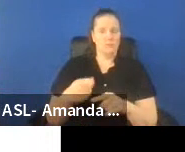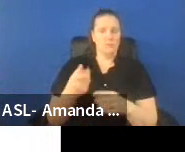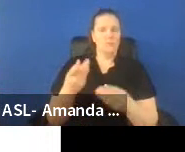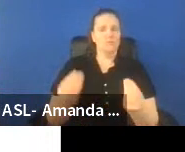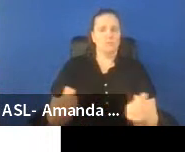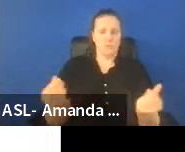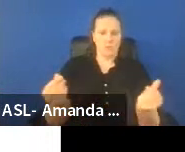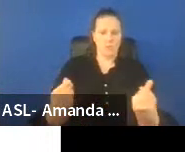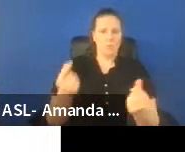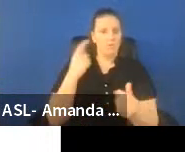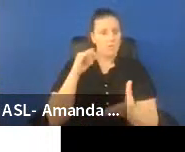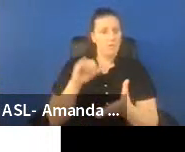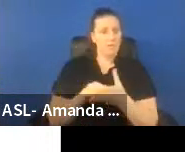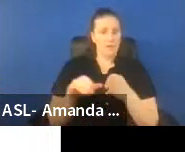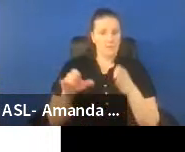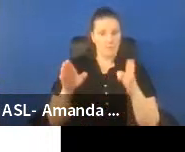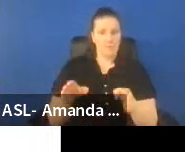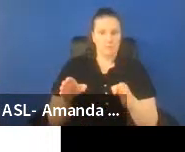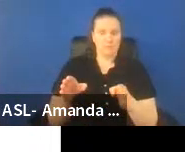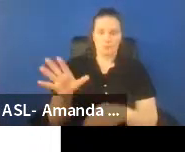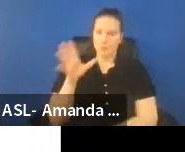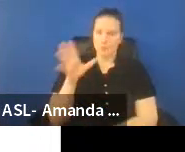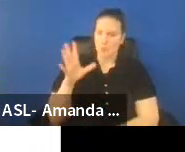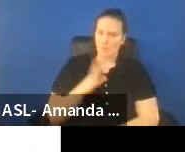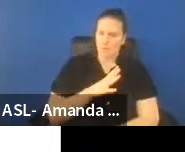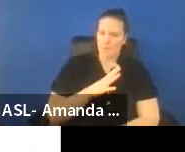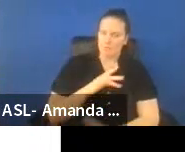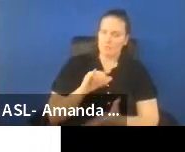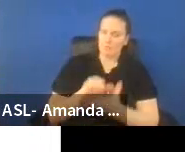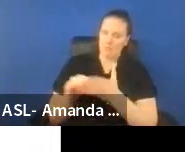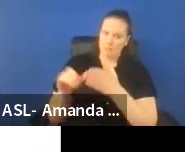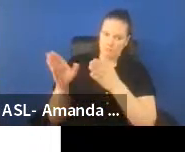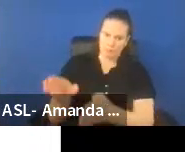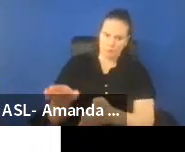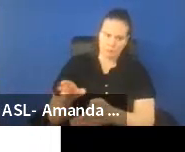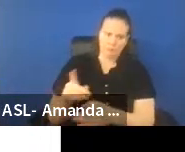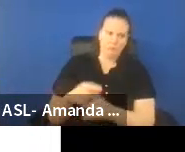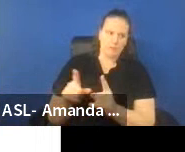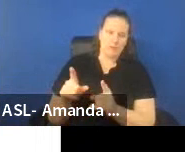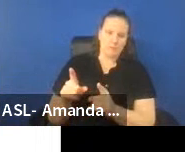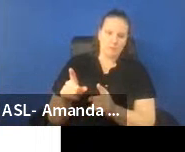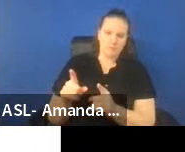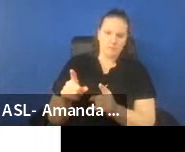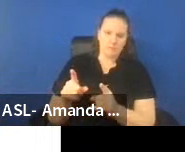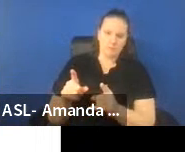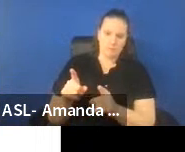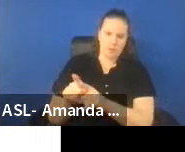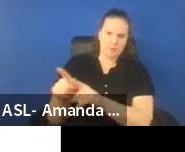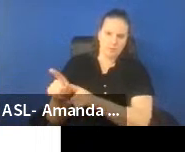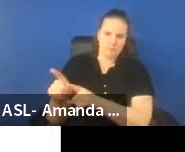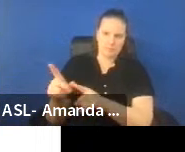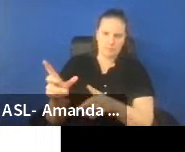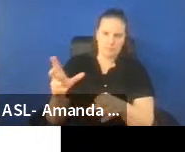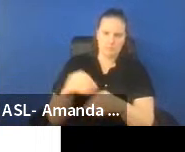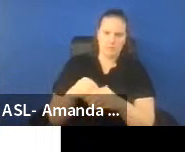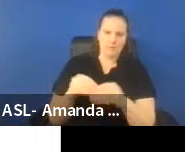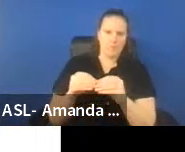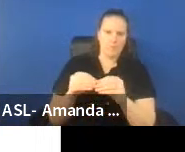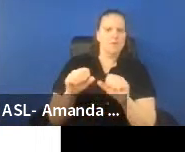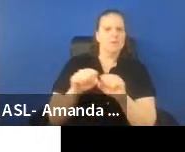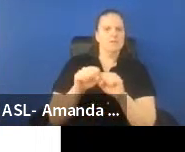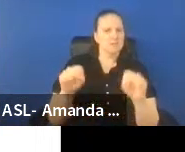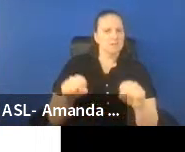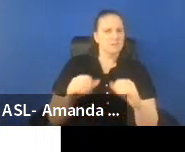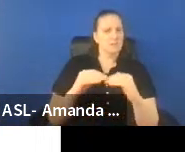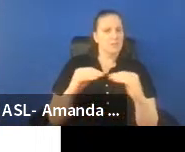resolved for that person, for that woman, that individual, but it also is tied to more of a systems